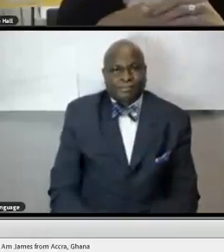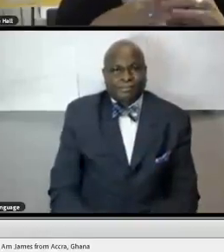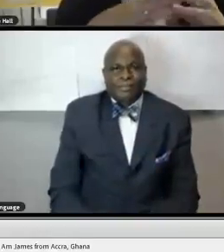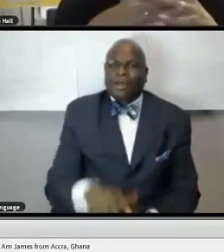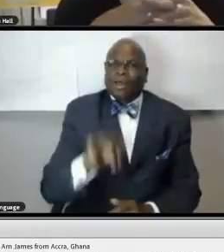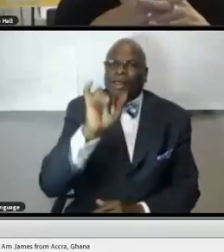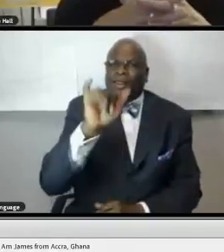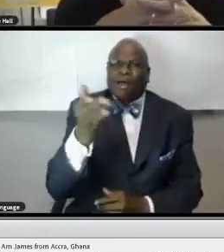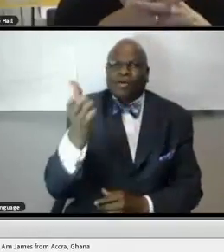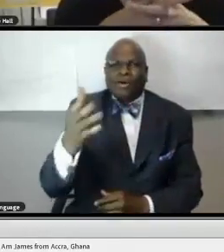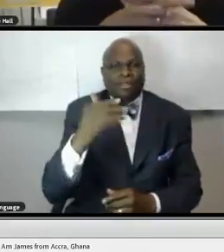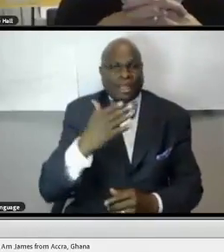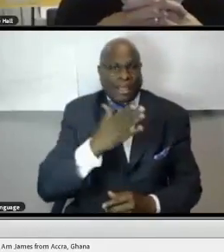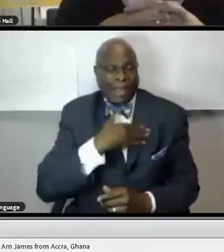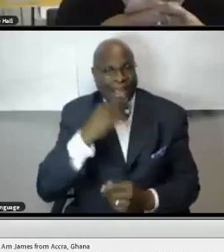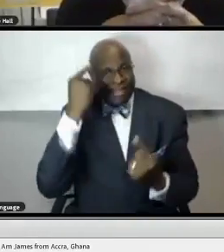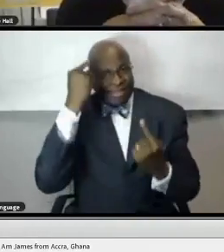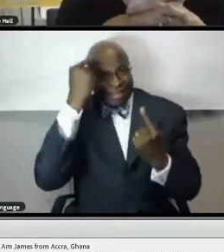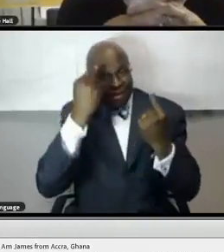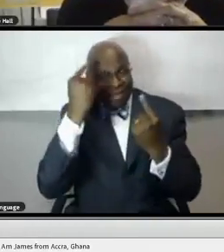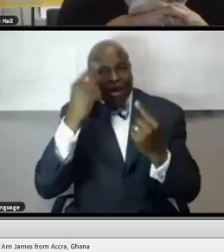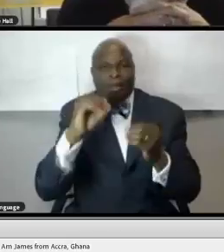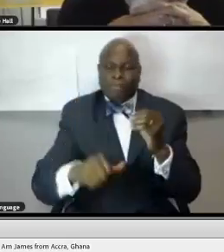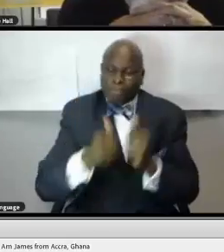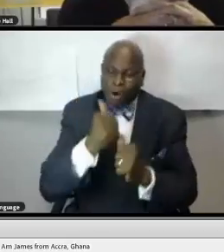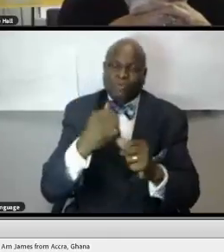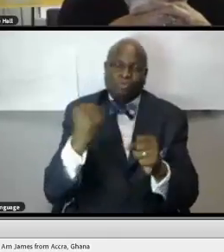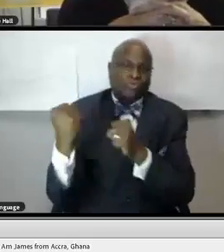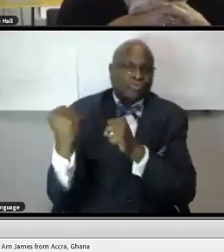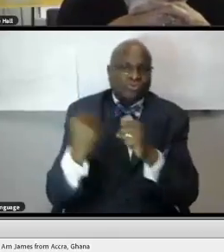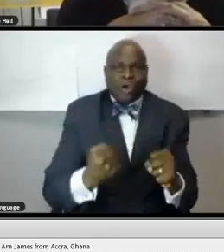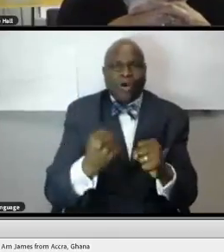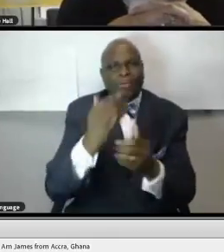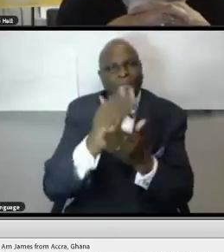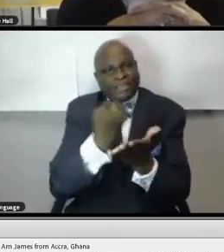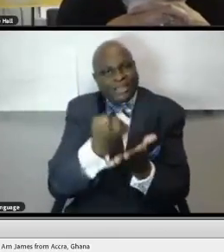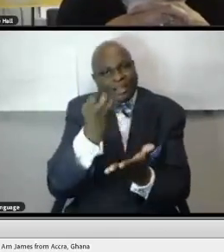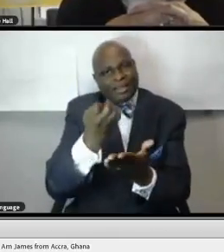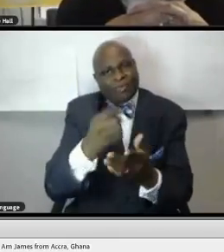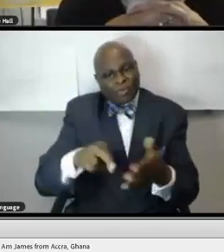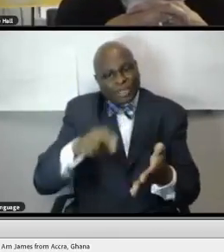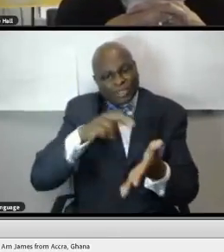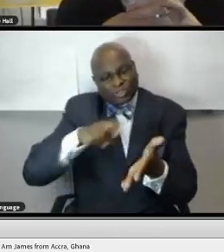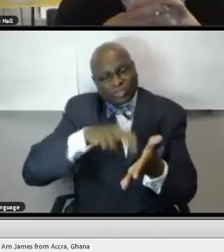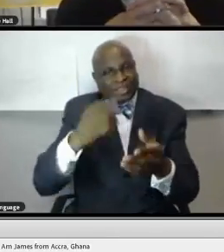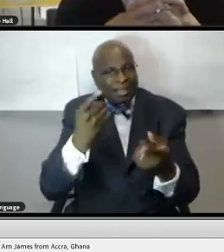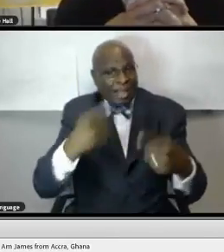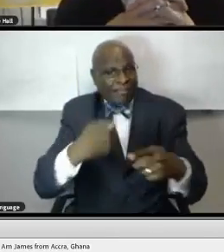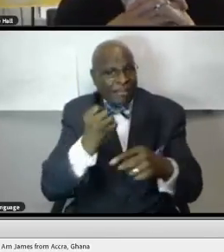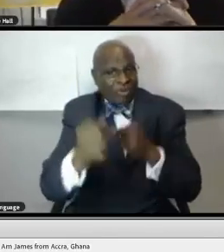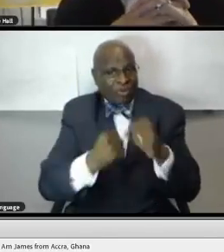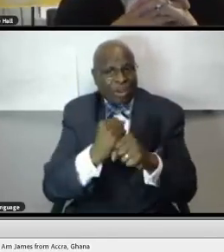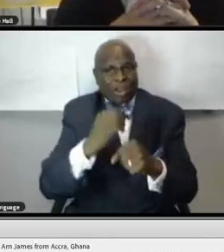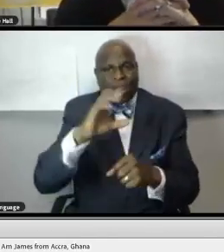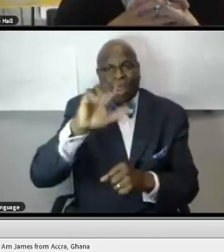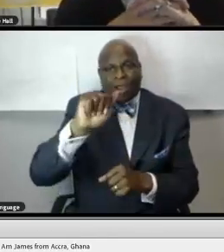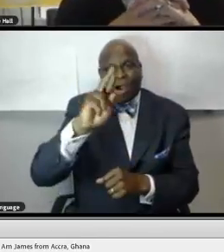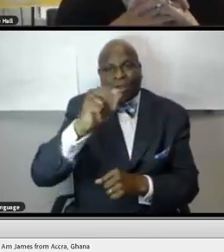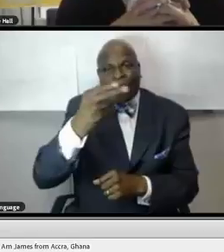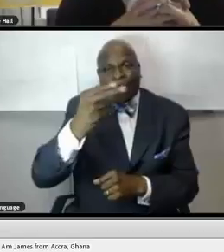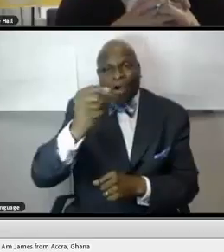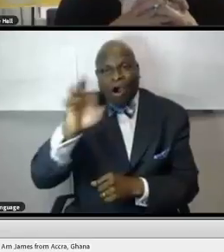This is, to my mind, one of the most compelling pieces of research that has come out in the past years. It's by Carla Hoff and her